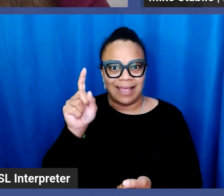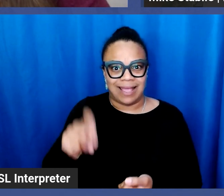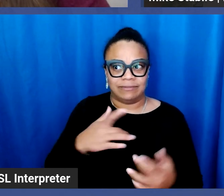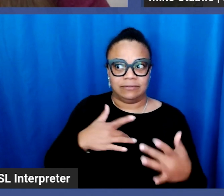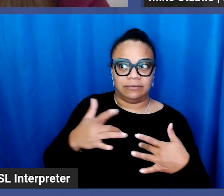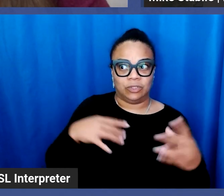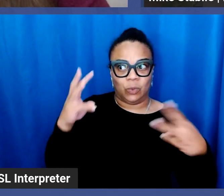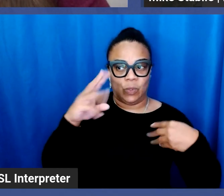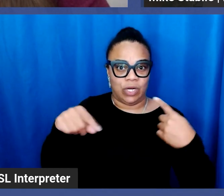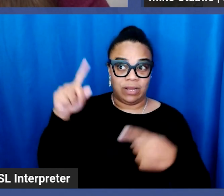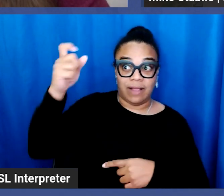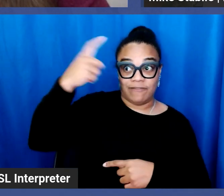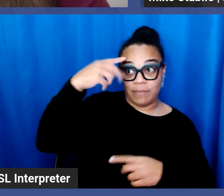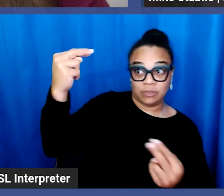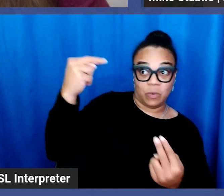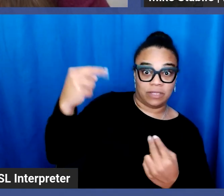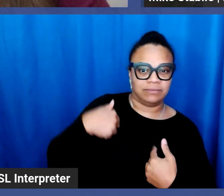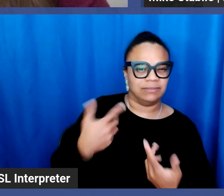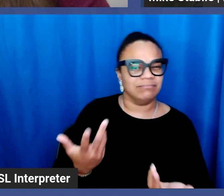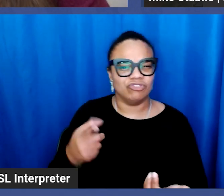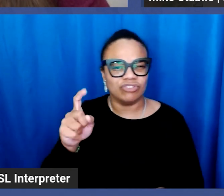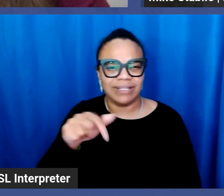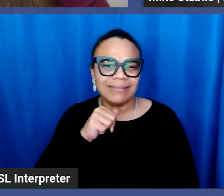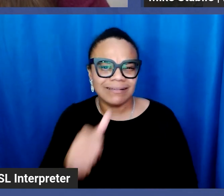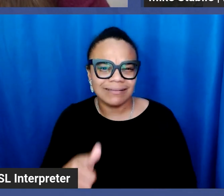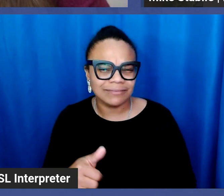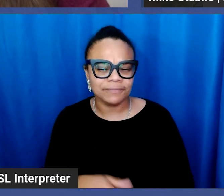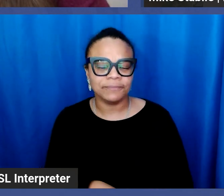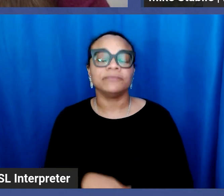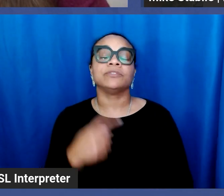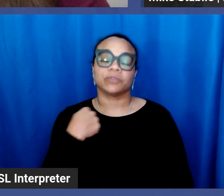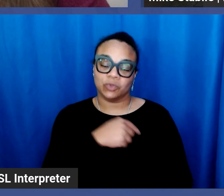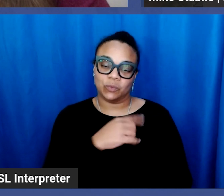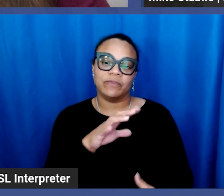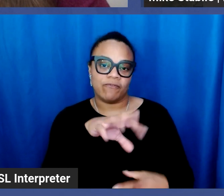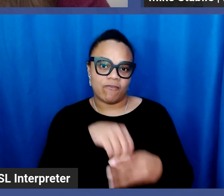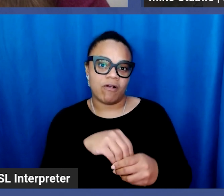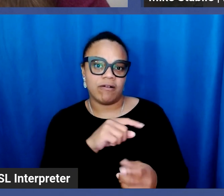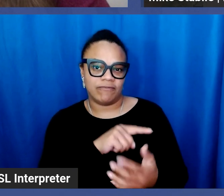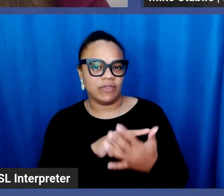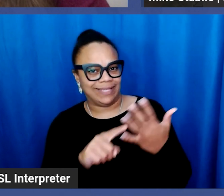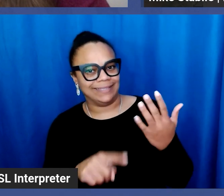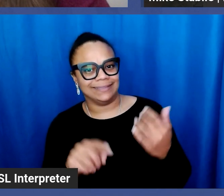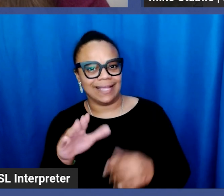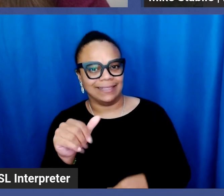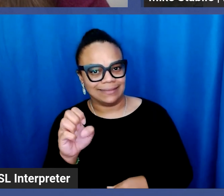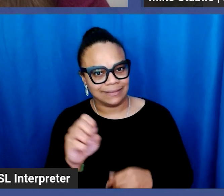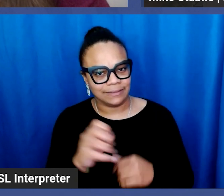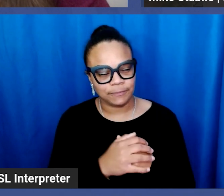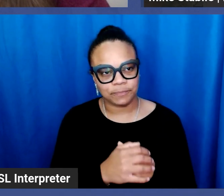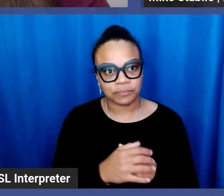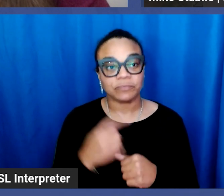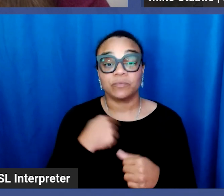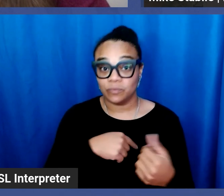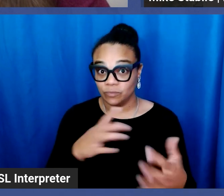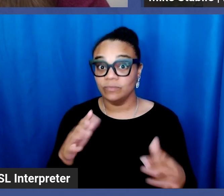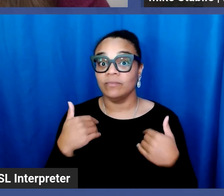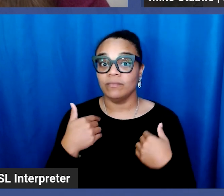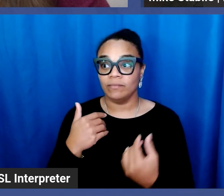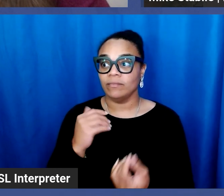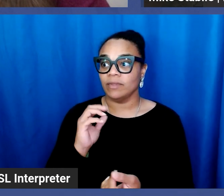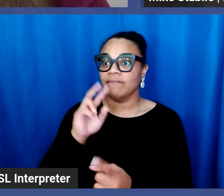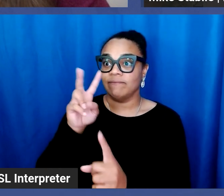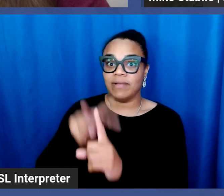government is watching me. So we have been engaged in those cases. We have filed cases